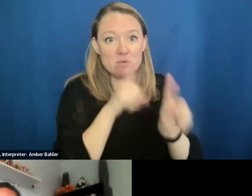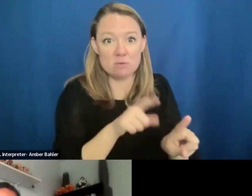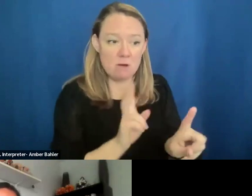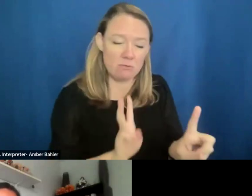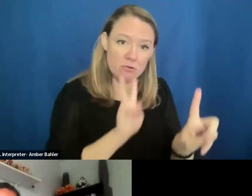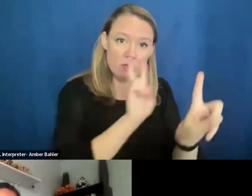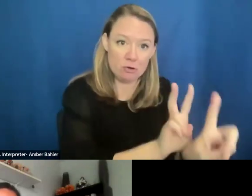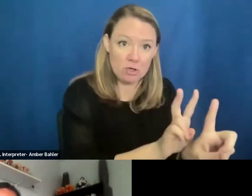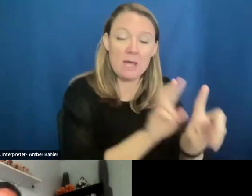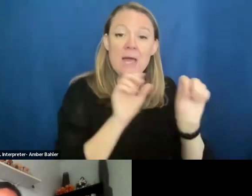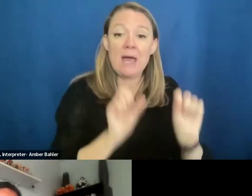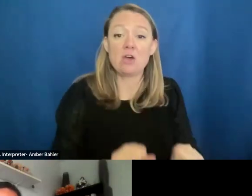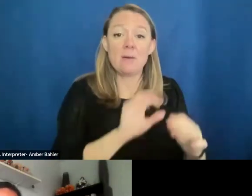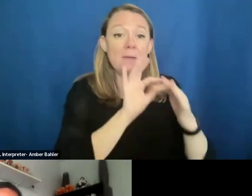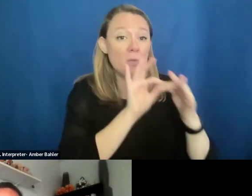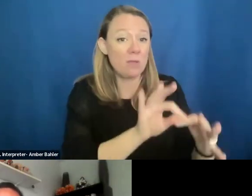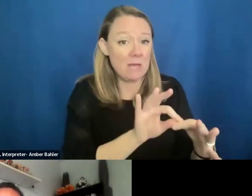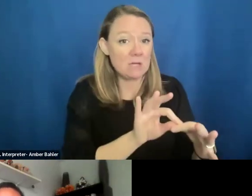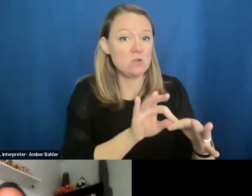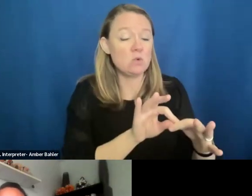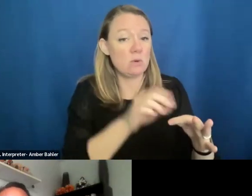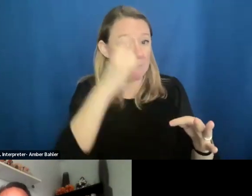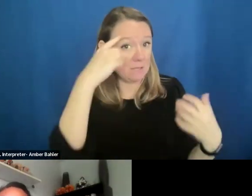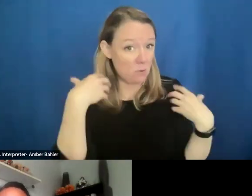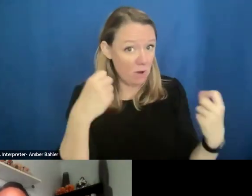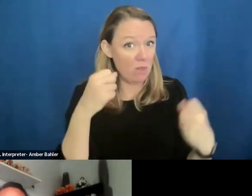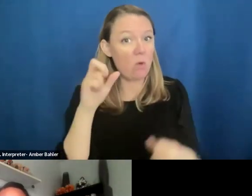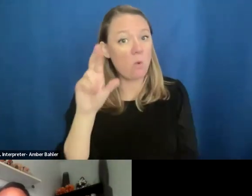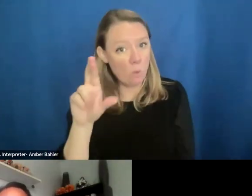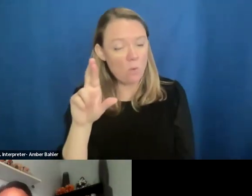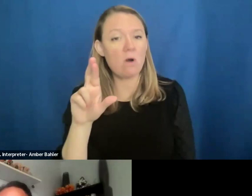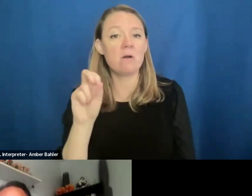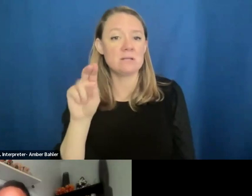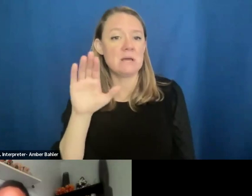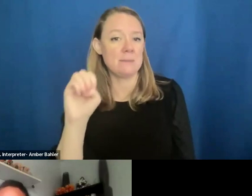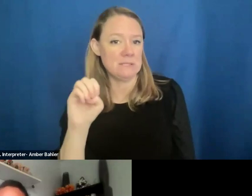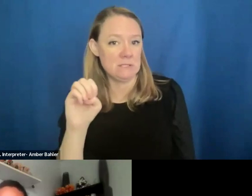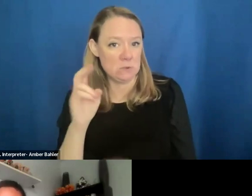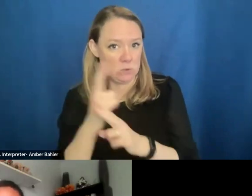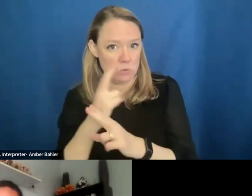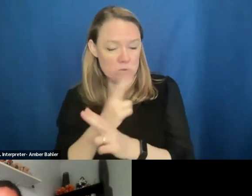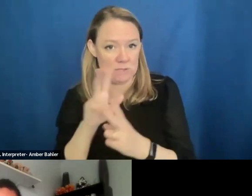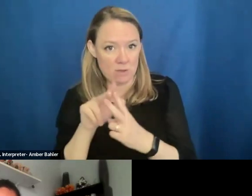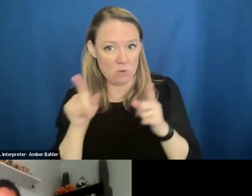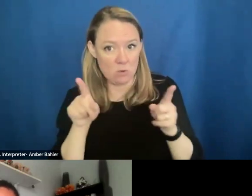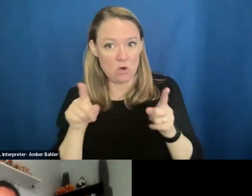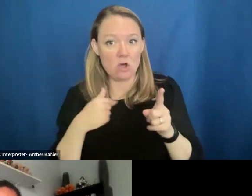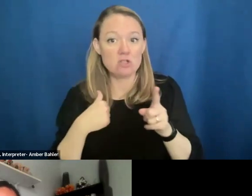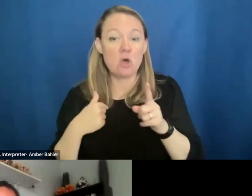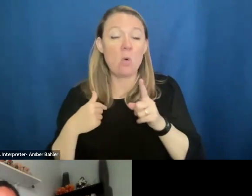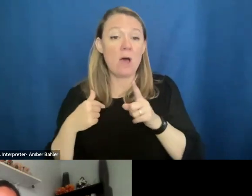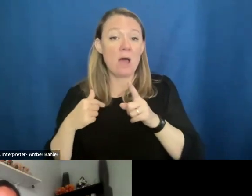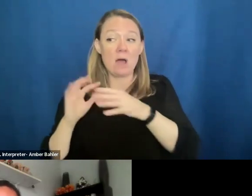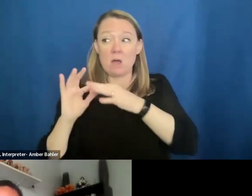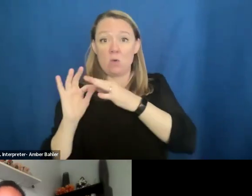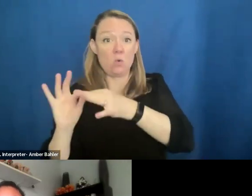call, or it could be related to substance use. And so we're coordinating with the traditional first responders within the 911 system, as well